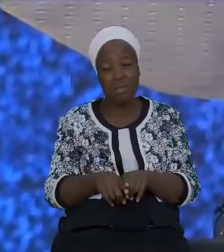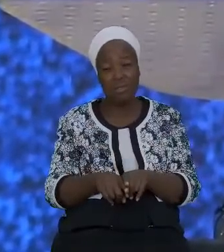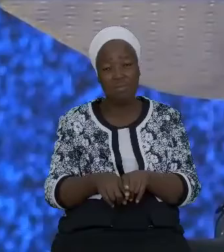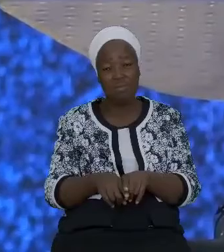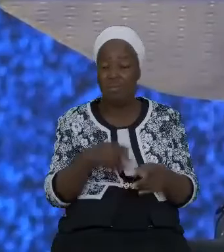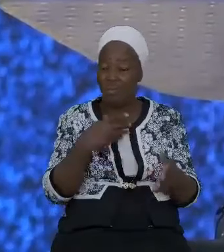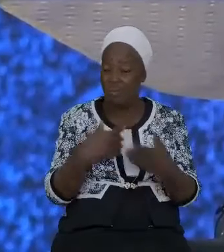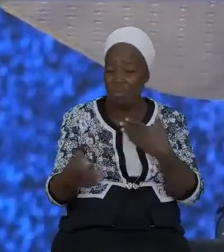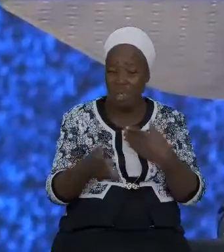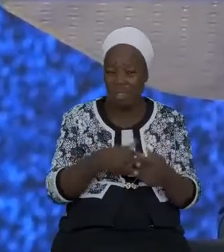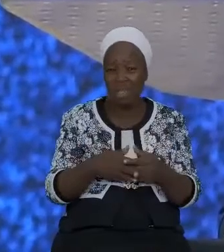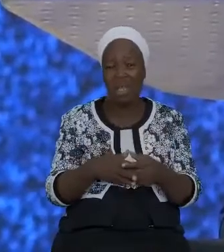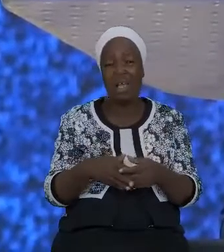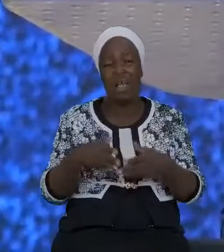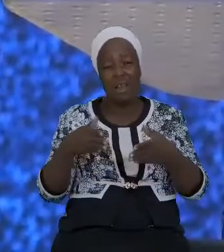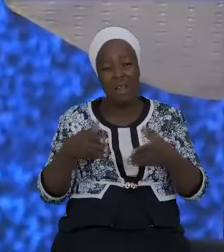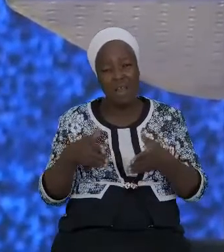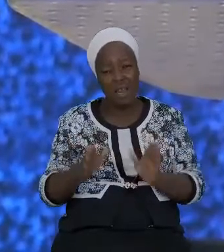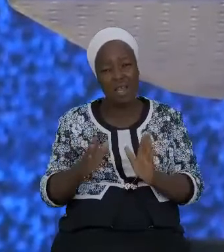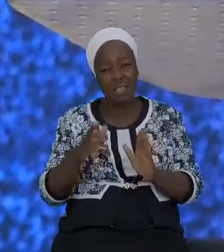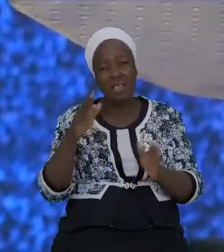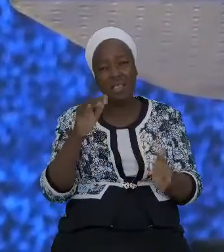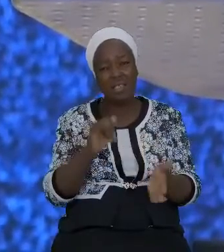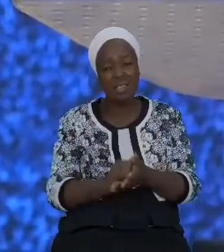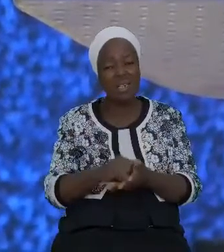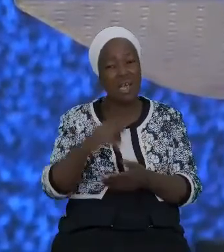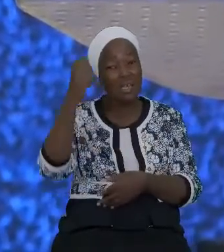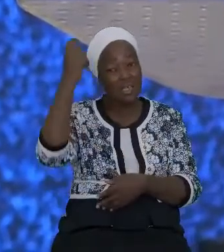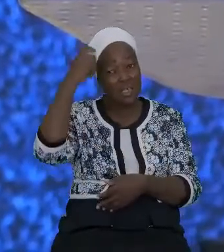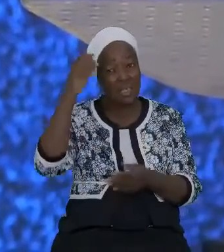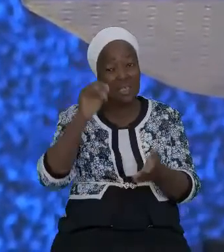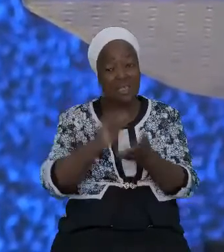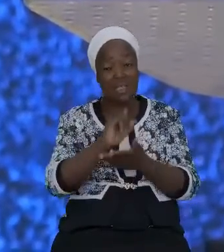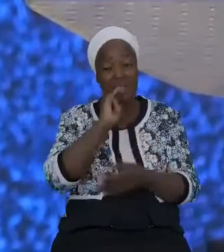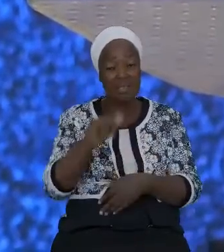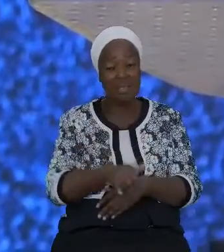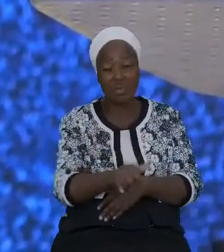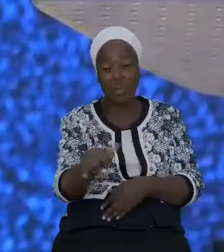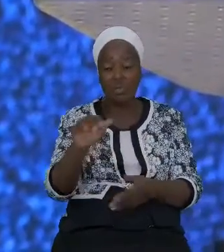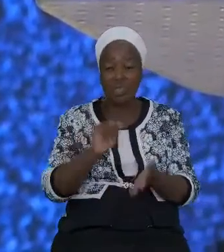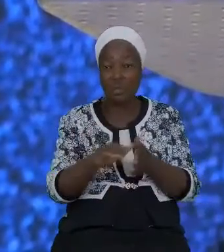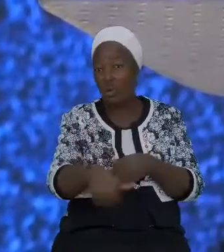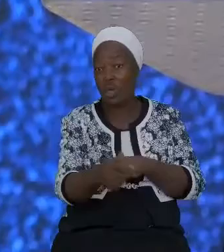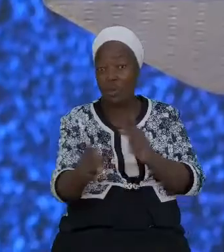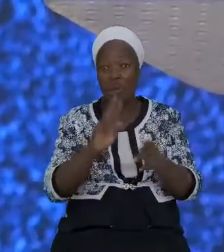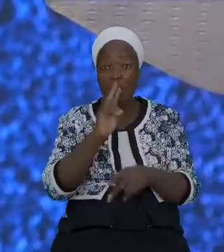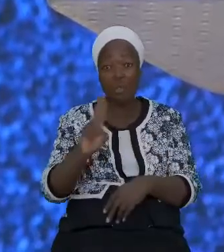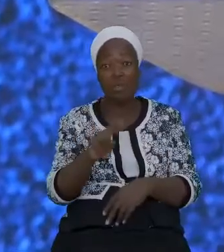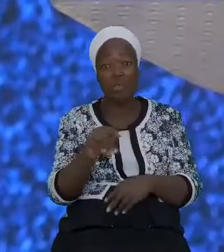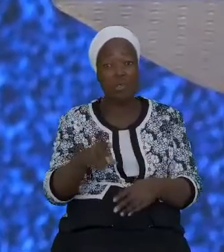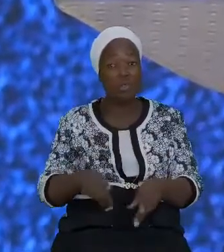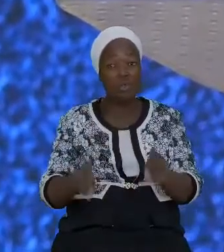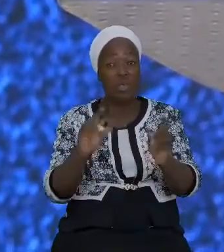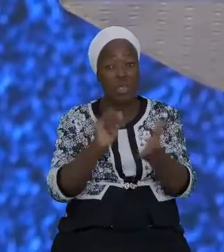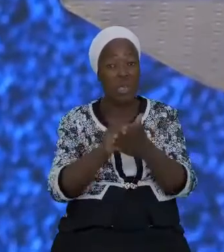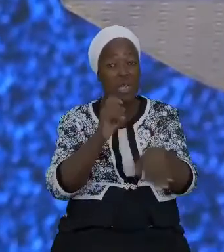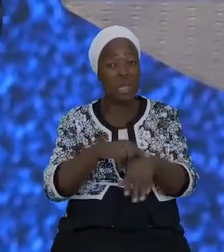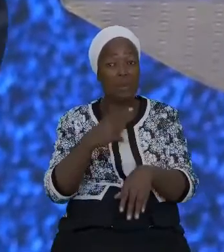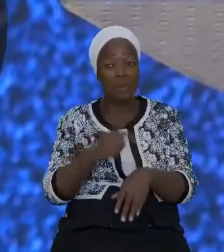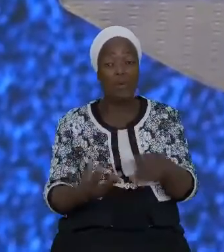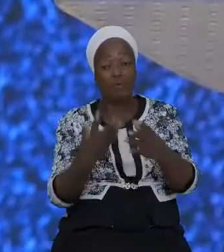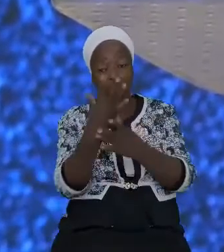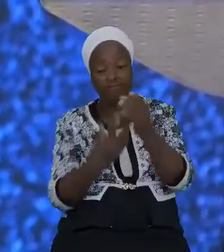that sense that is common, that other people are using during that time of scarcity